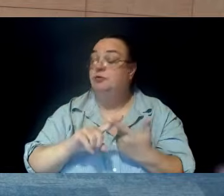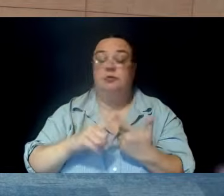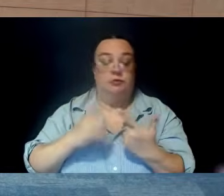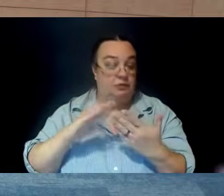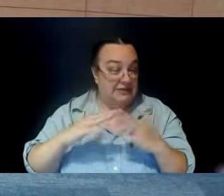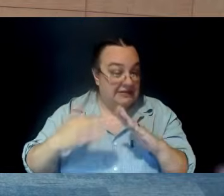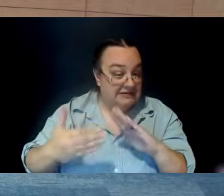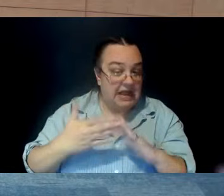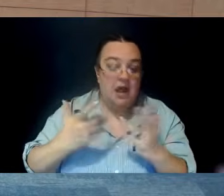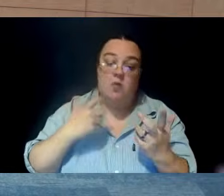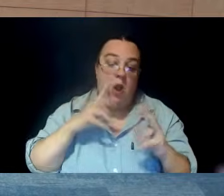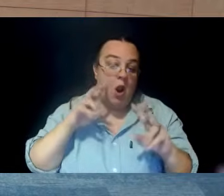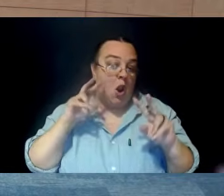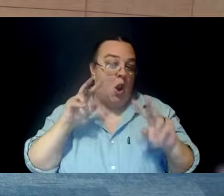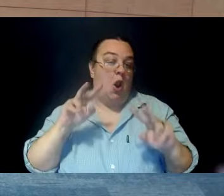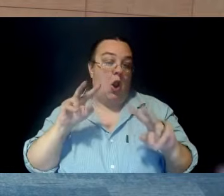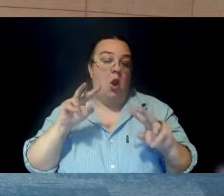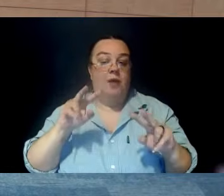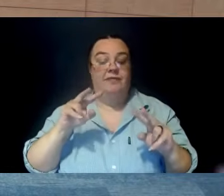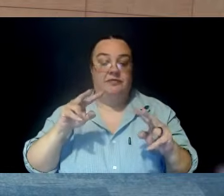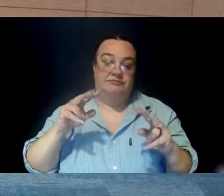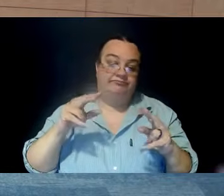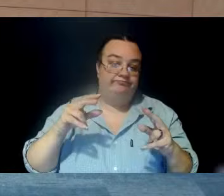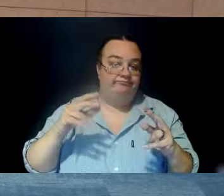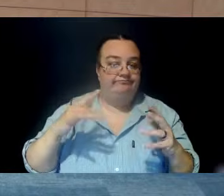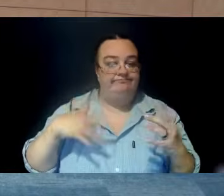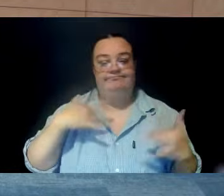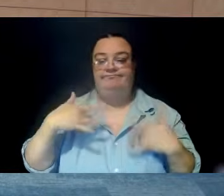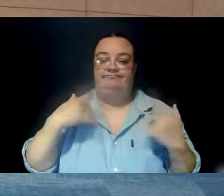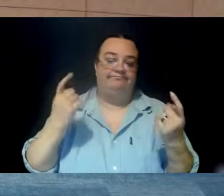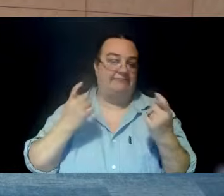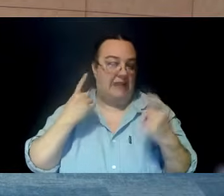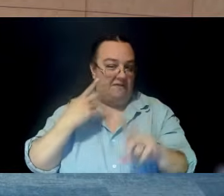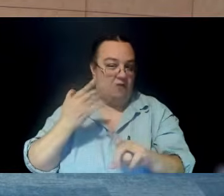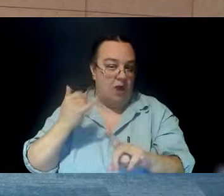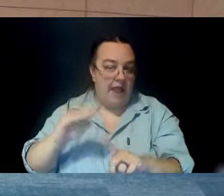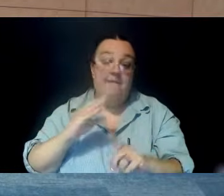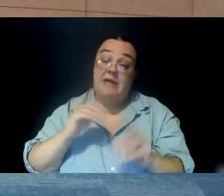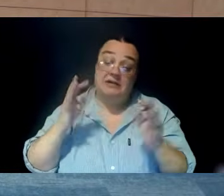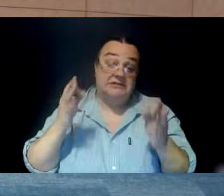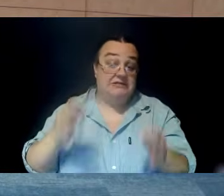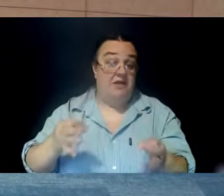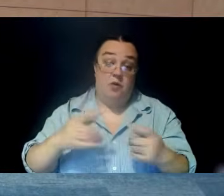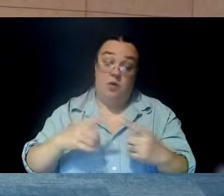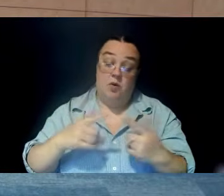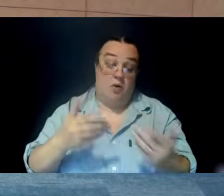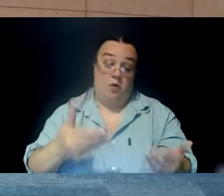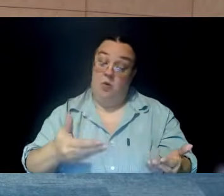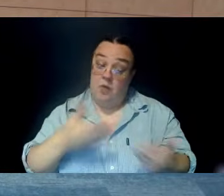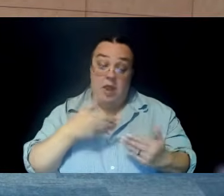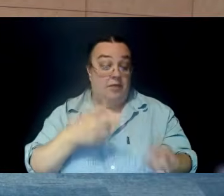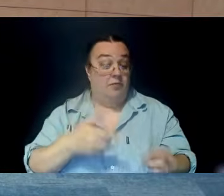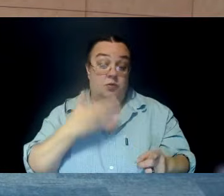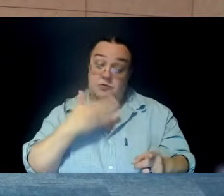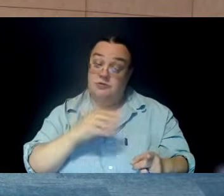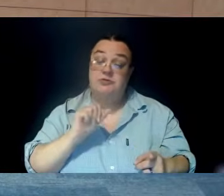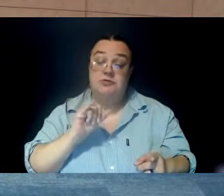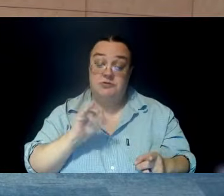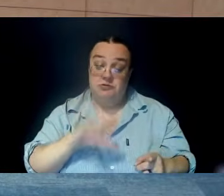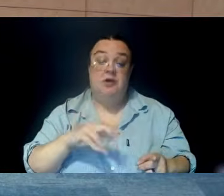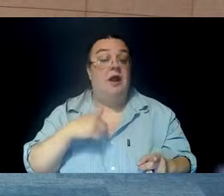Look forward to the festivities for him, and definitely welcome, good sir. I've